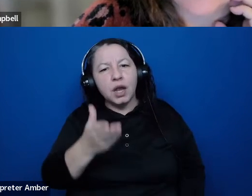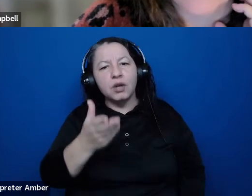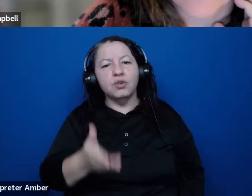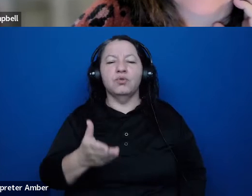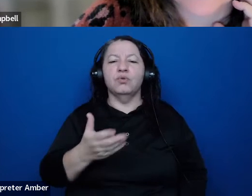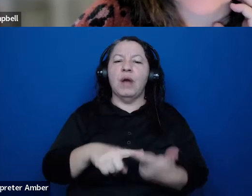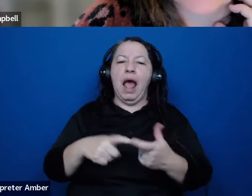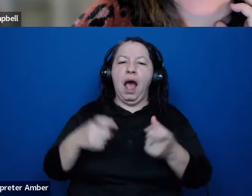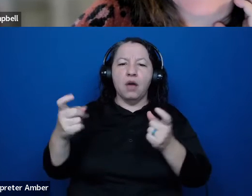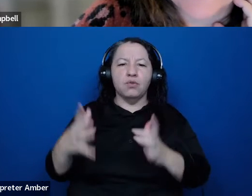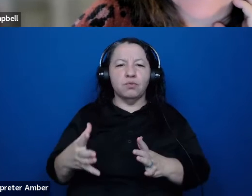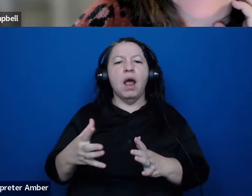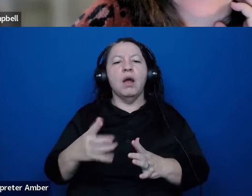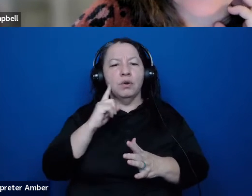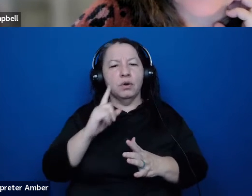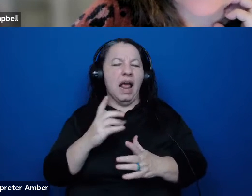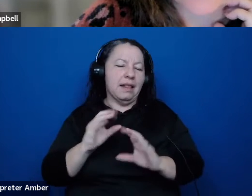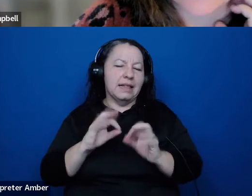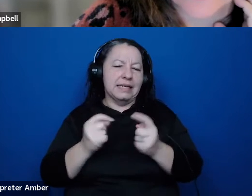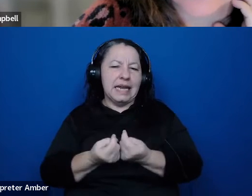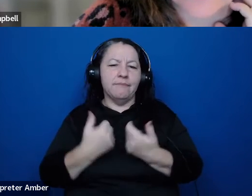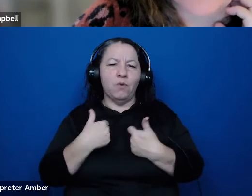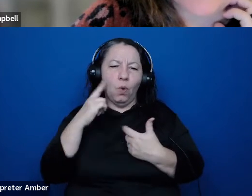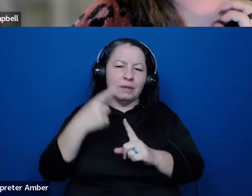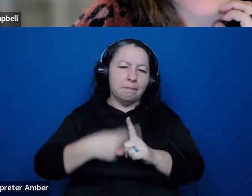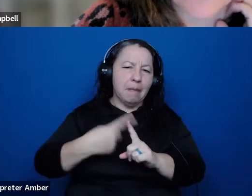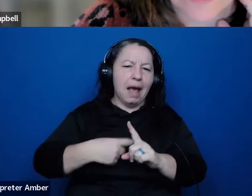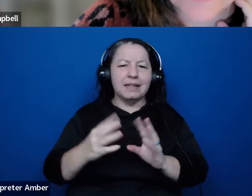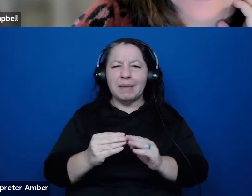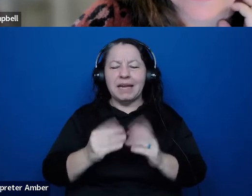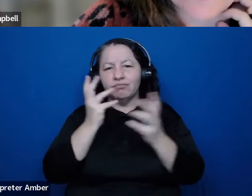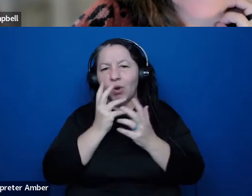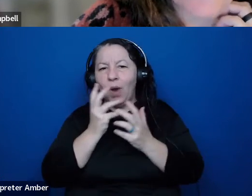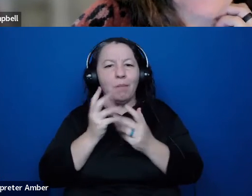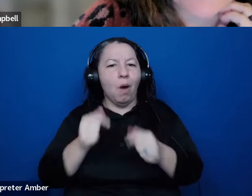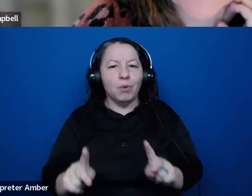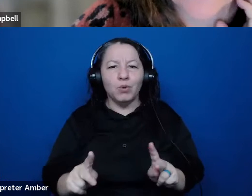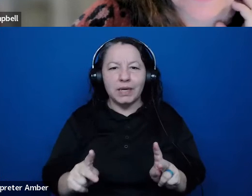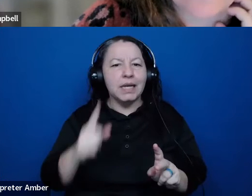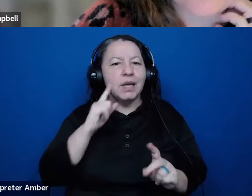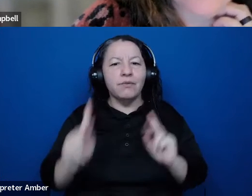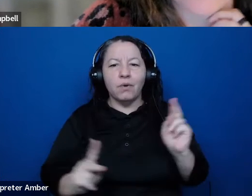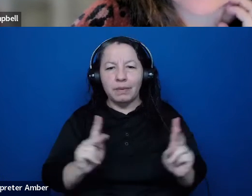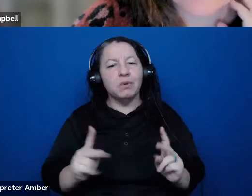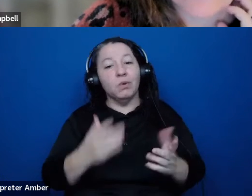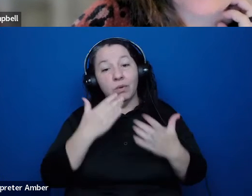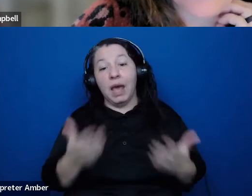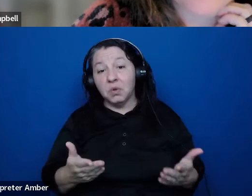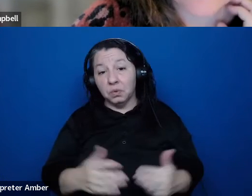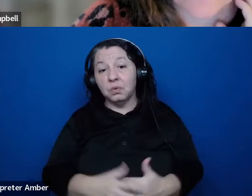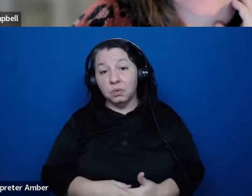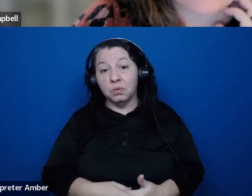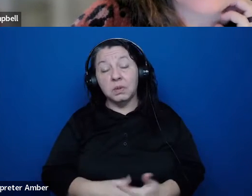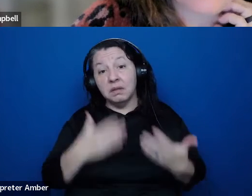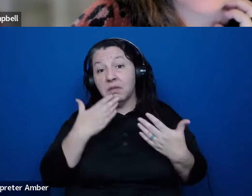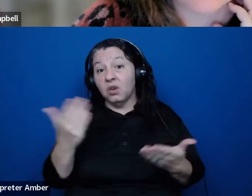team for having those monthly meetings too. Those are incredible opportunities for people. So thank you. Thank you again